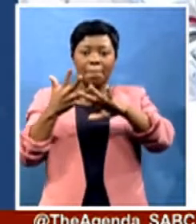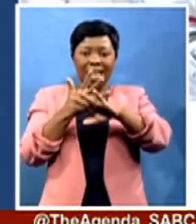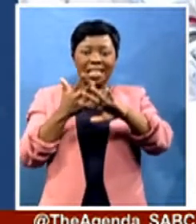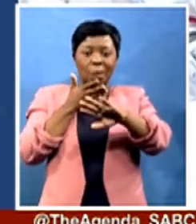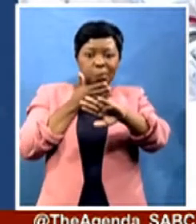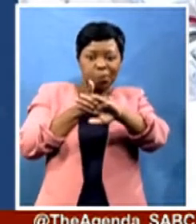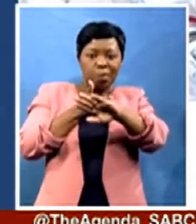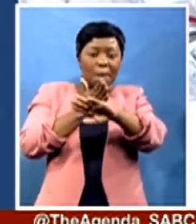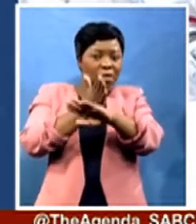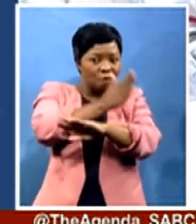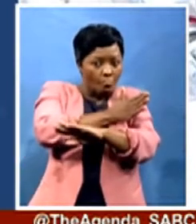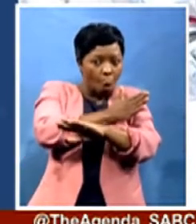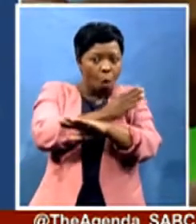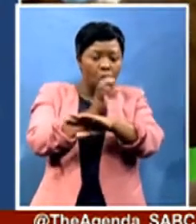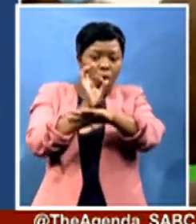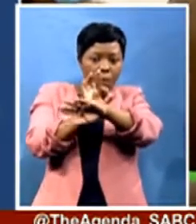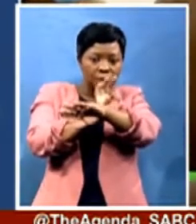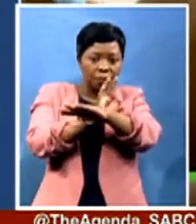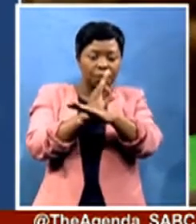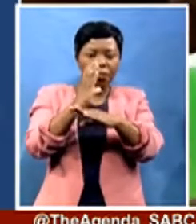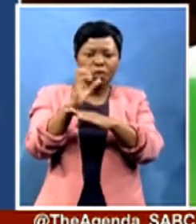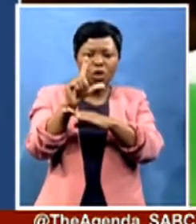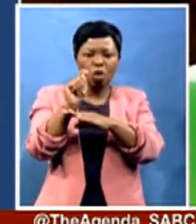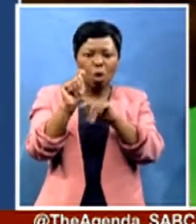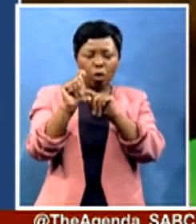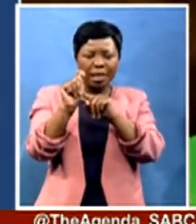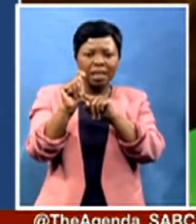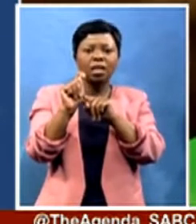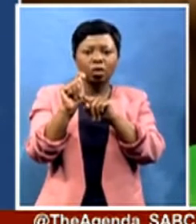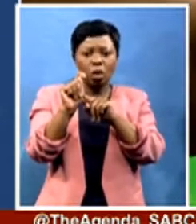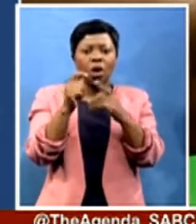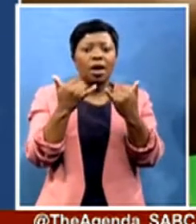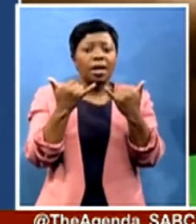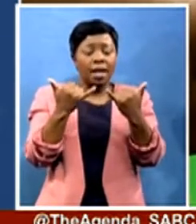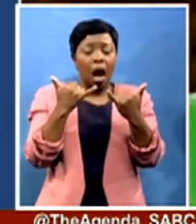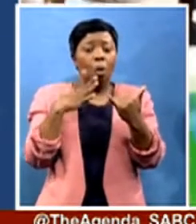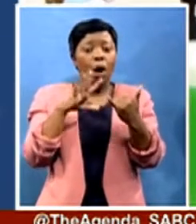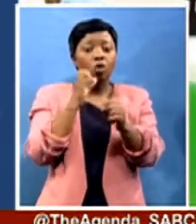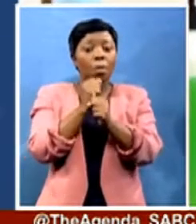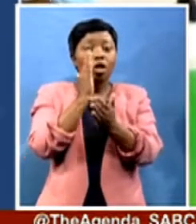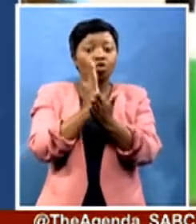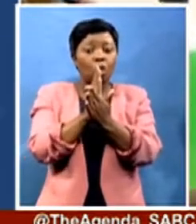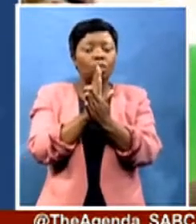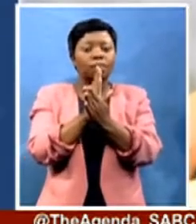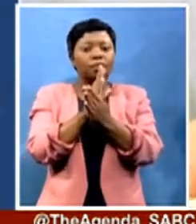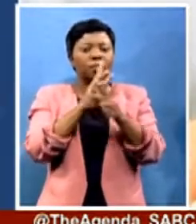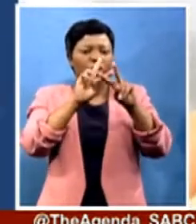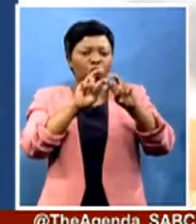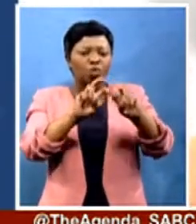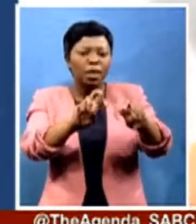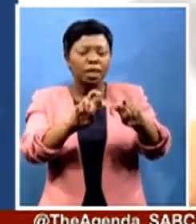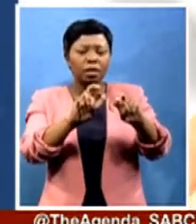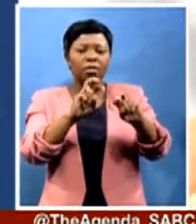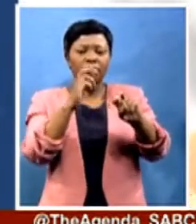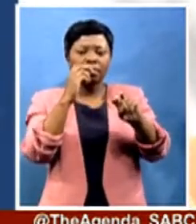at the moment, we have amended the protocol to make sure that we have a screening process before anyone is vaccinated. We ask about